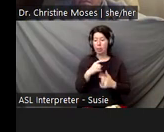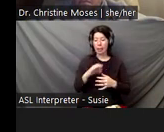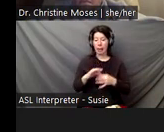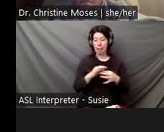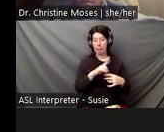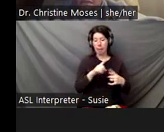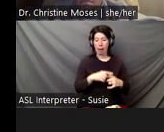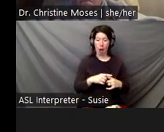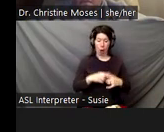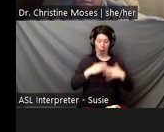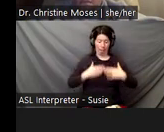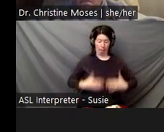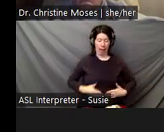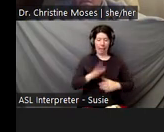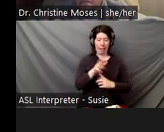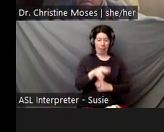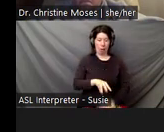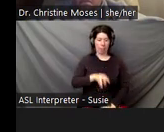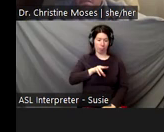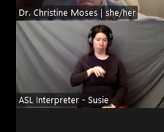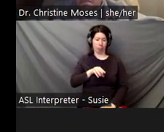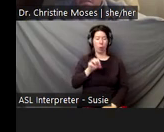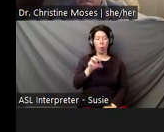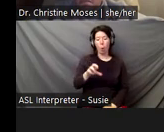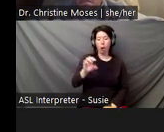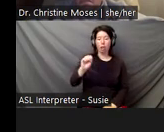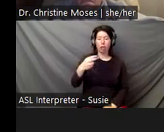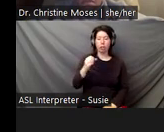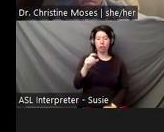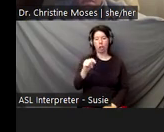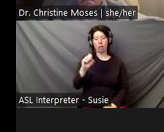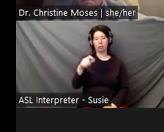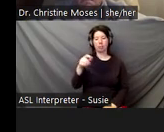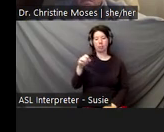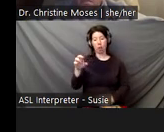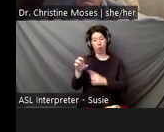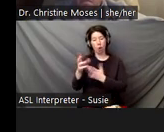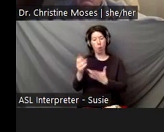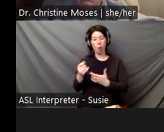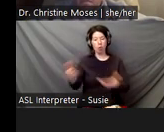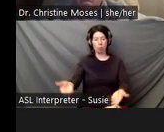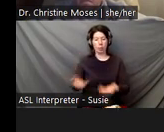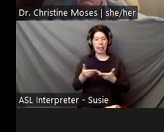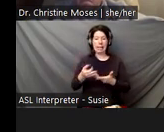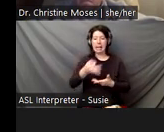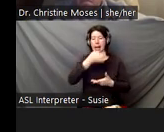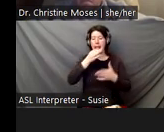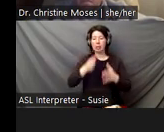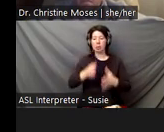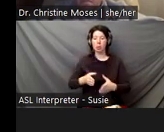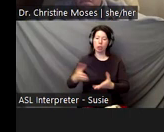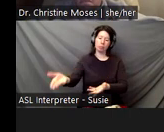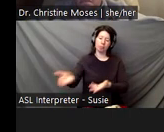things that we've been seeing over the last few years, they might want to bring in sort of outside expertise to be able to talk more knowledgeably about that.